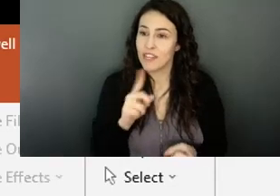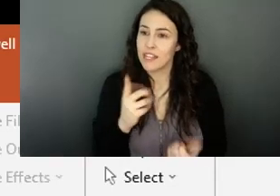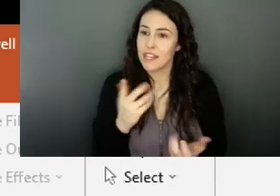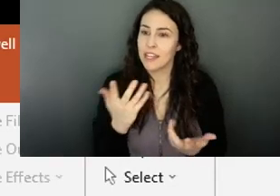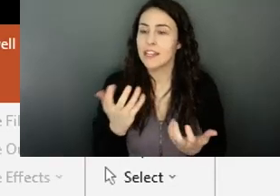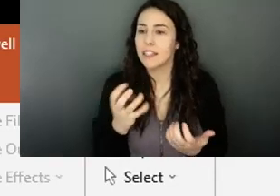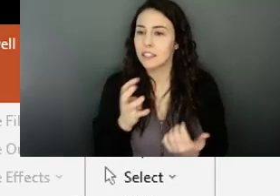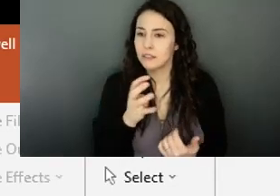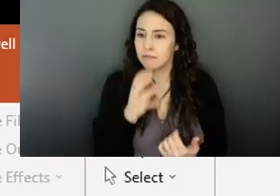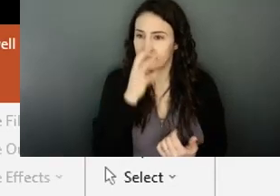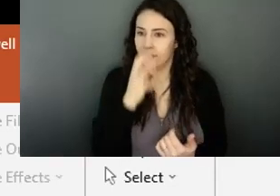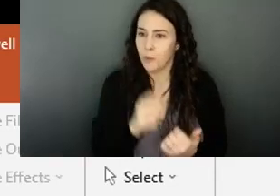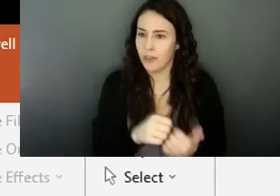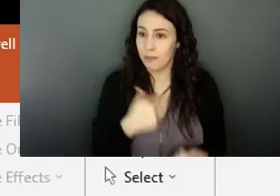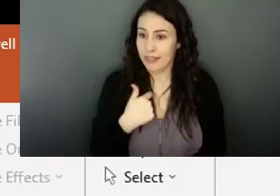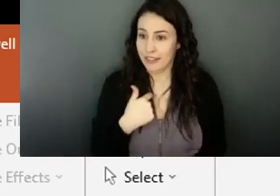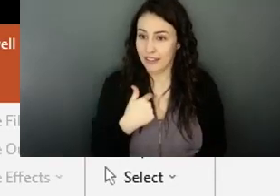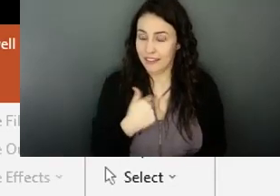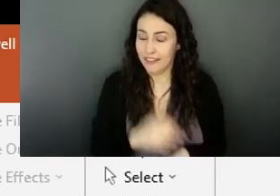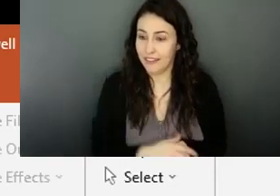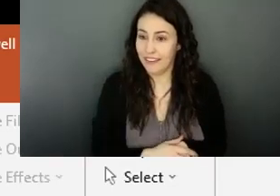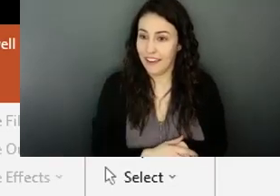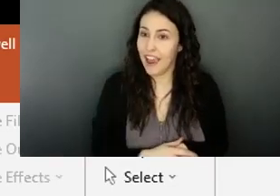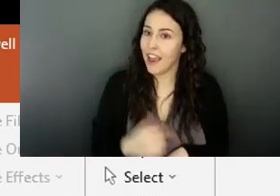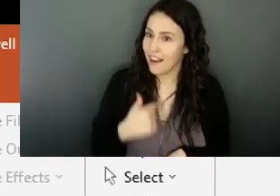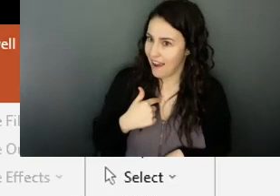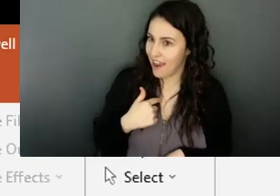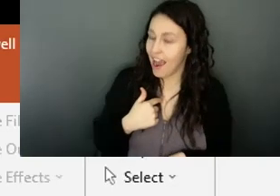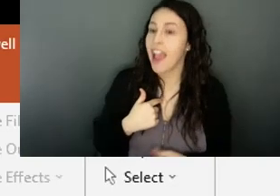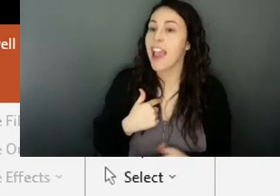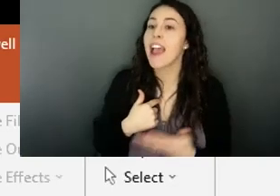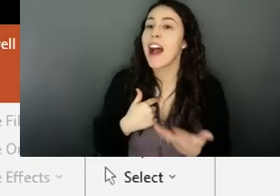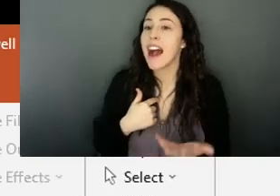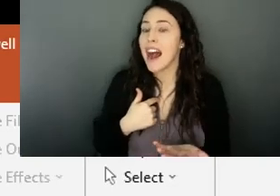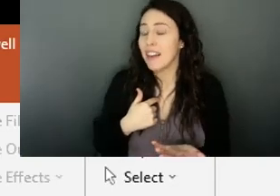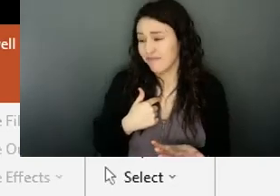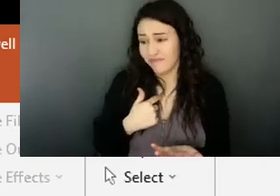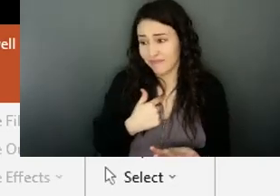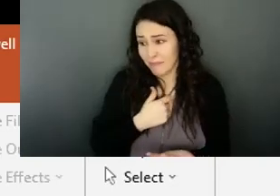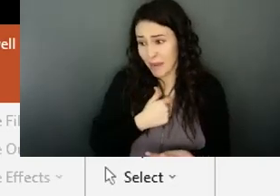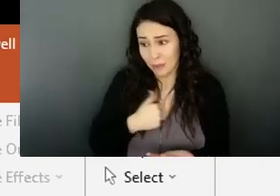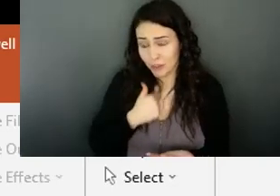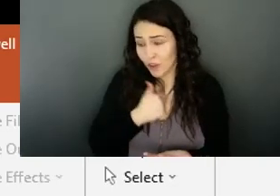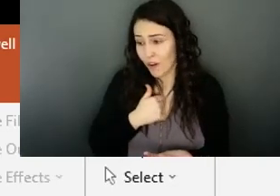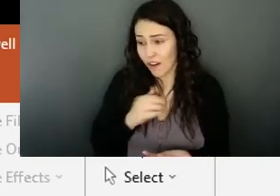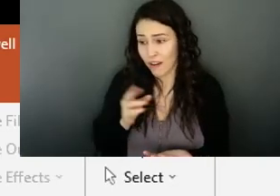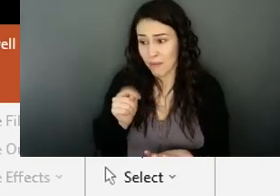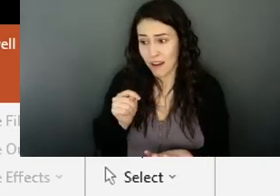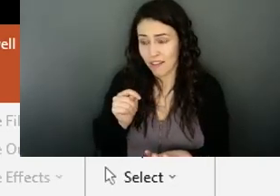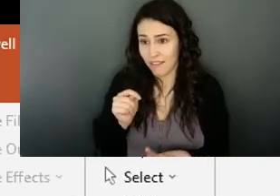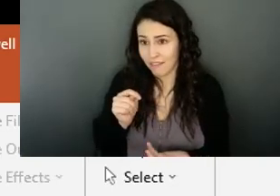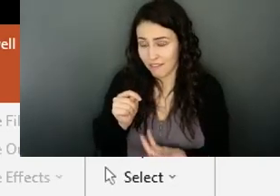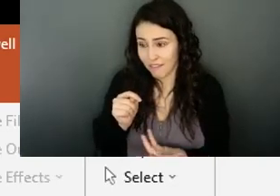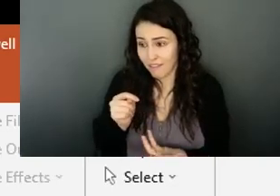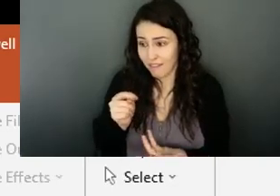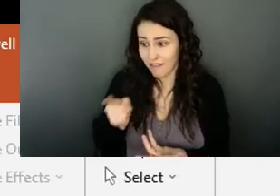me. And I managed to say, I'm sorry, but that in order to have